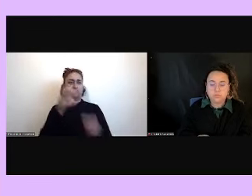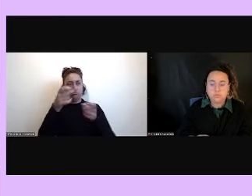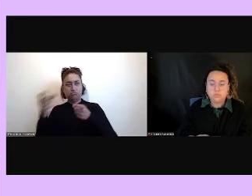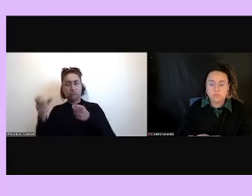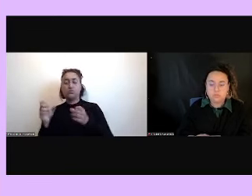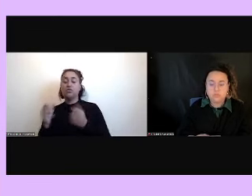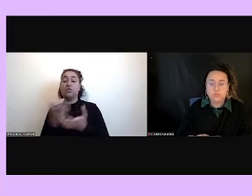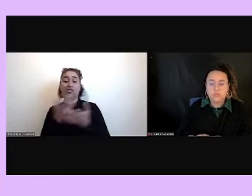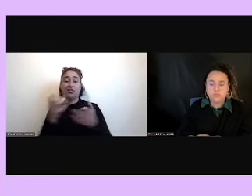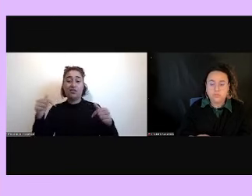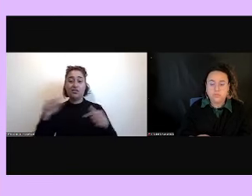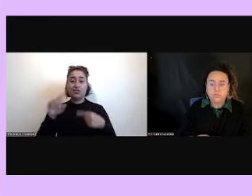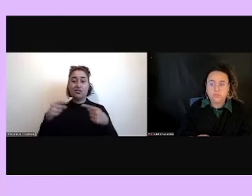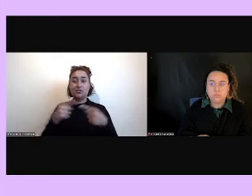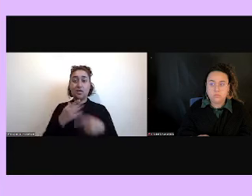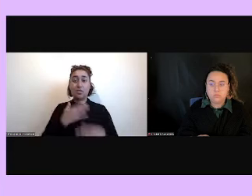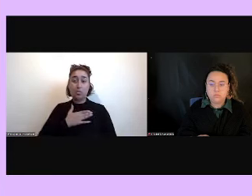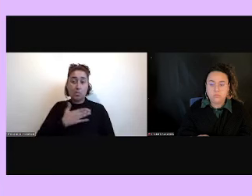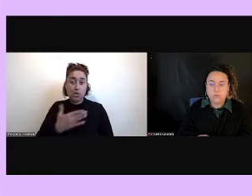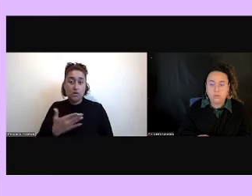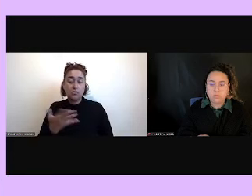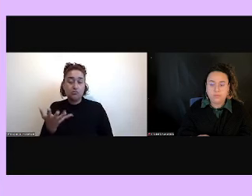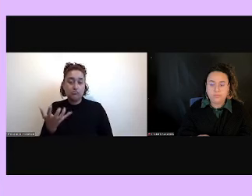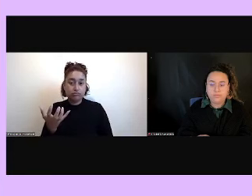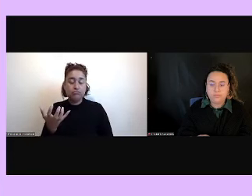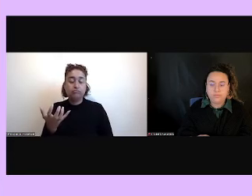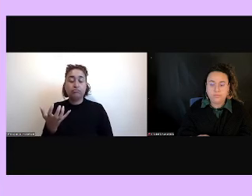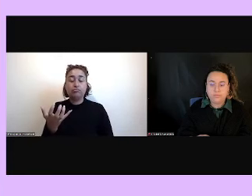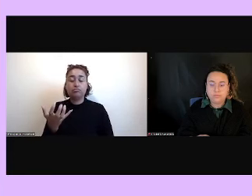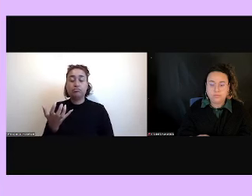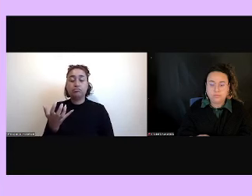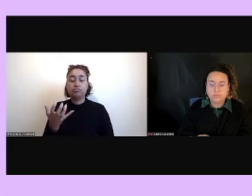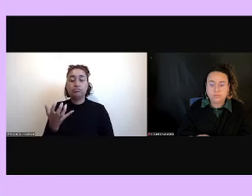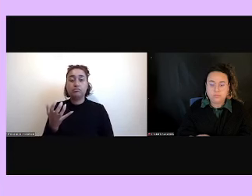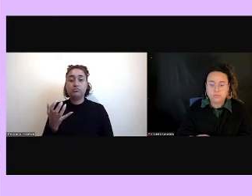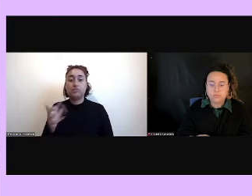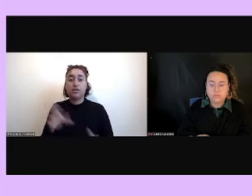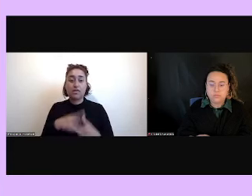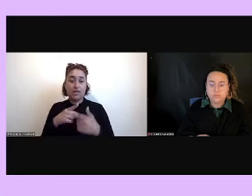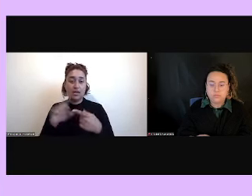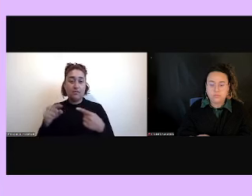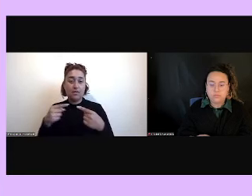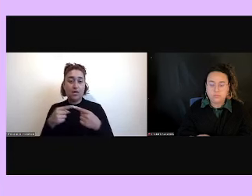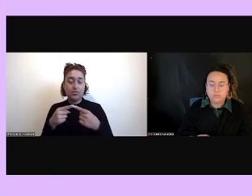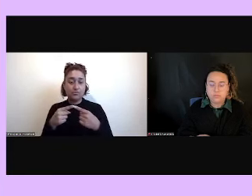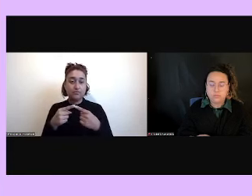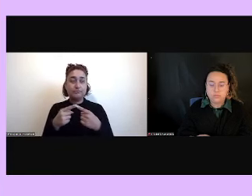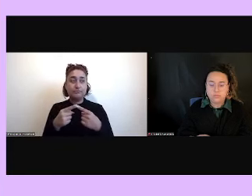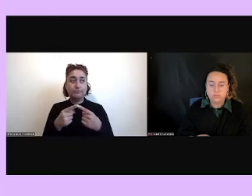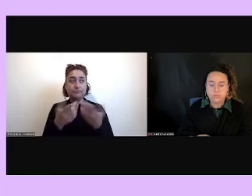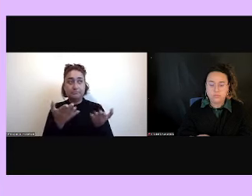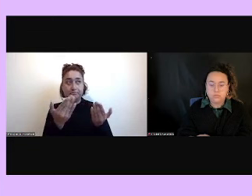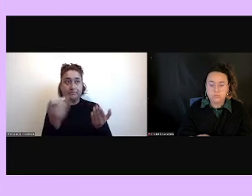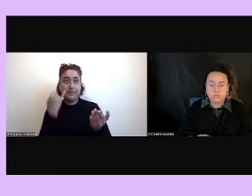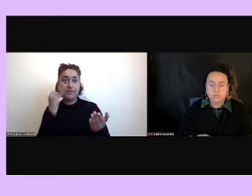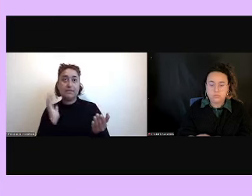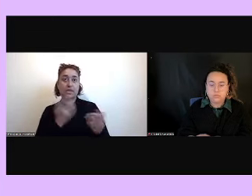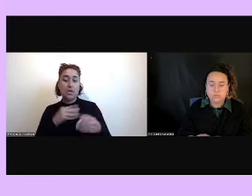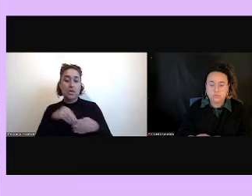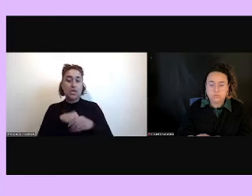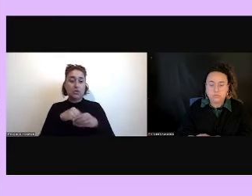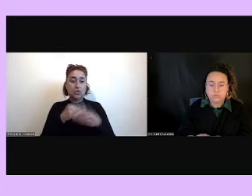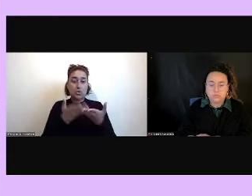this is about the will, and it is then about convincing, you know, whether it's our internal resources,